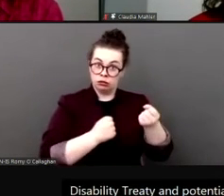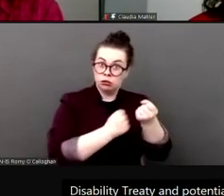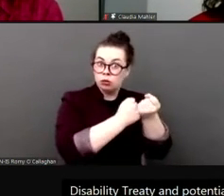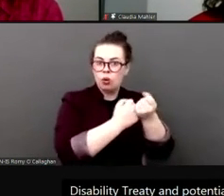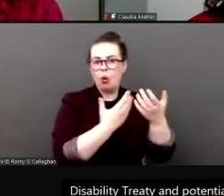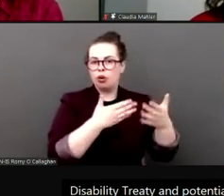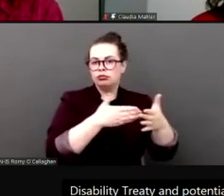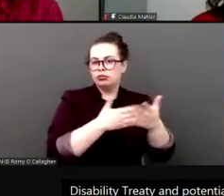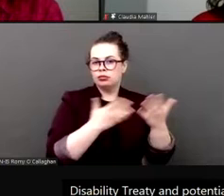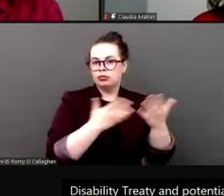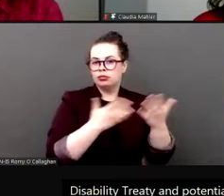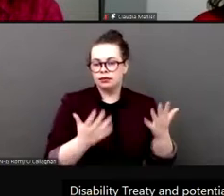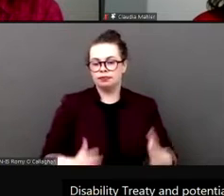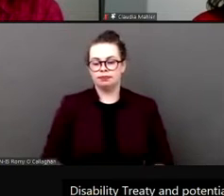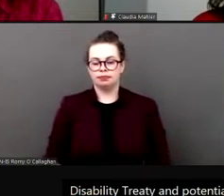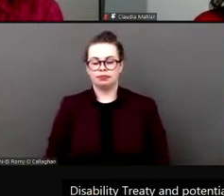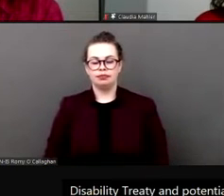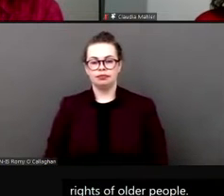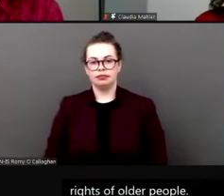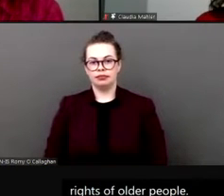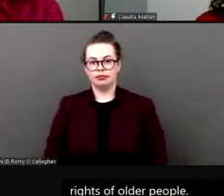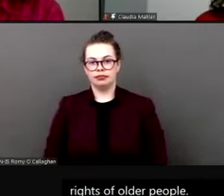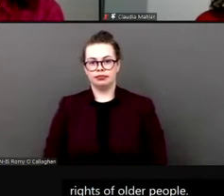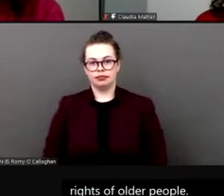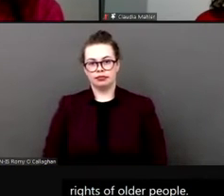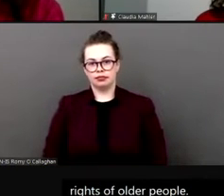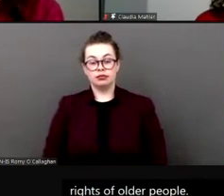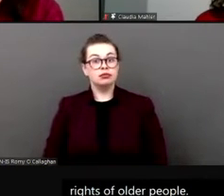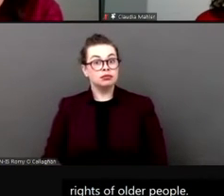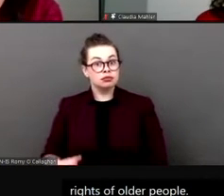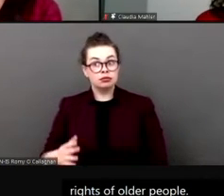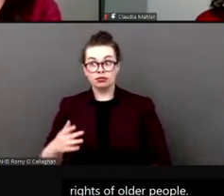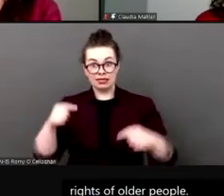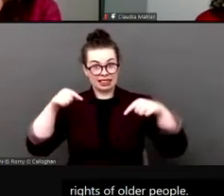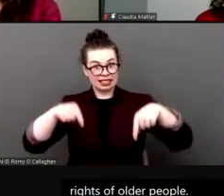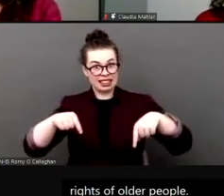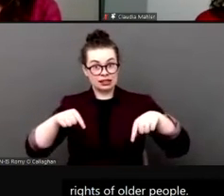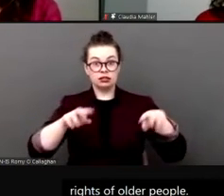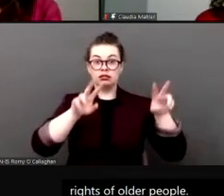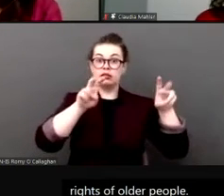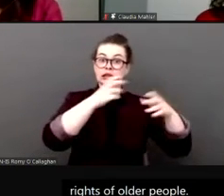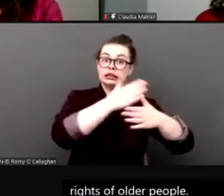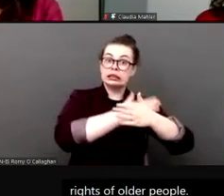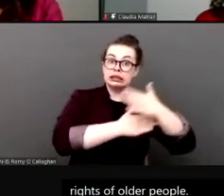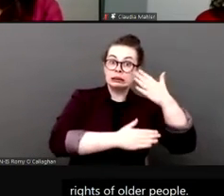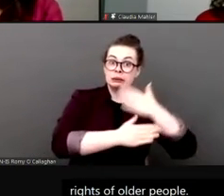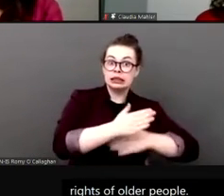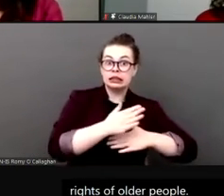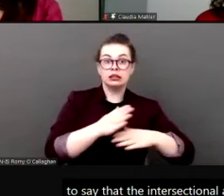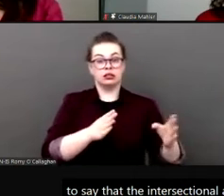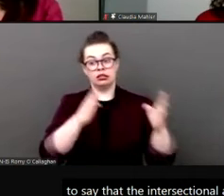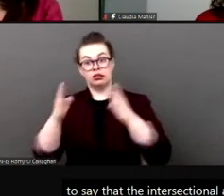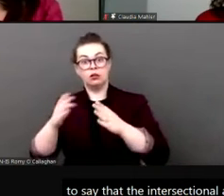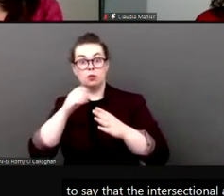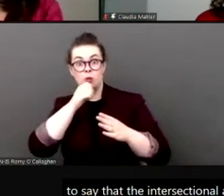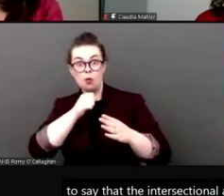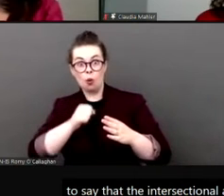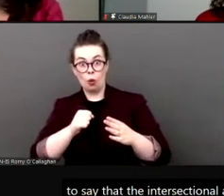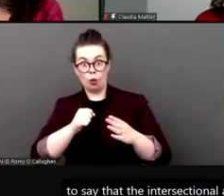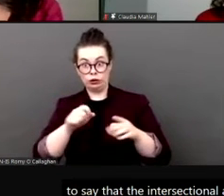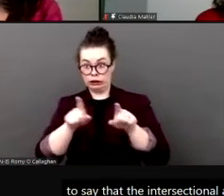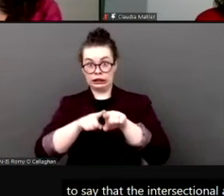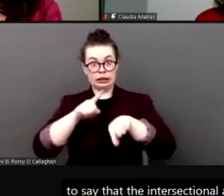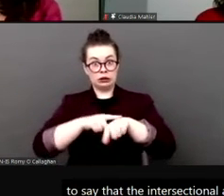the intersectional approach is extremely welcome. To me, it means